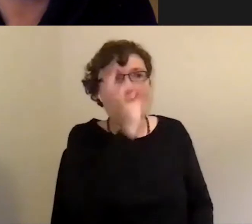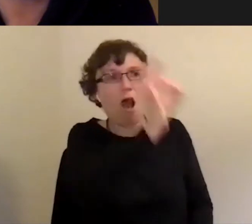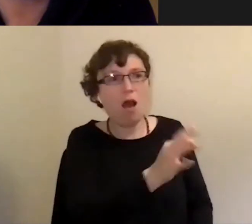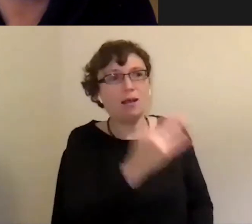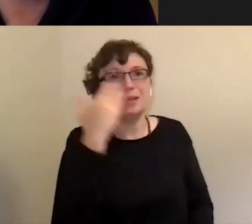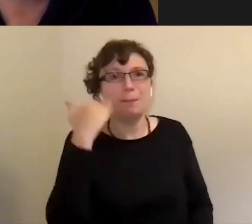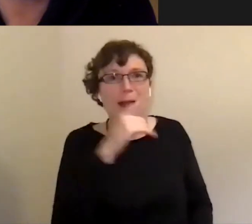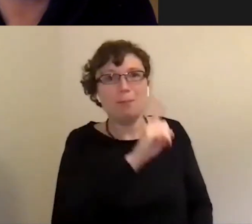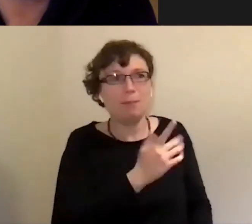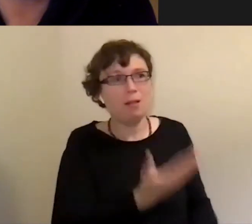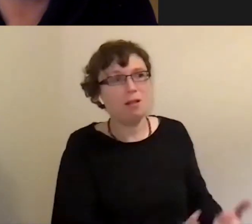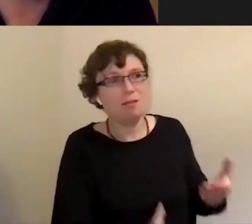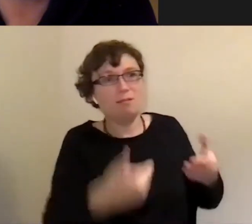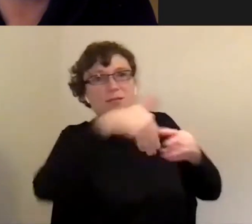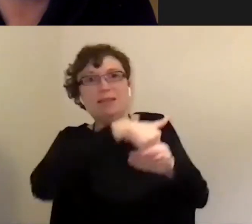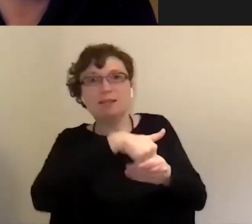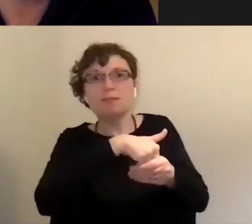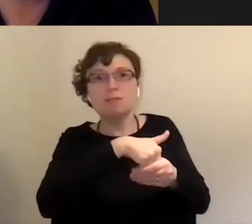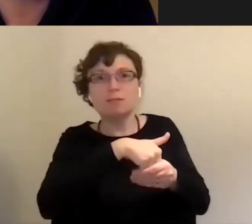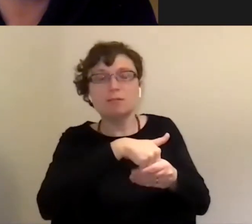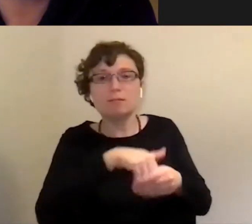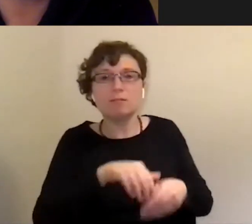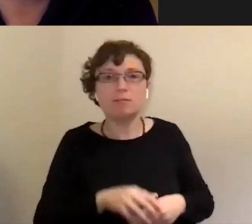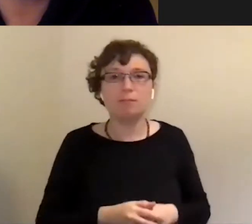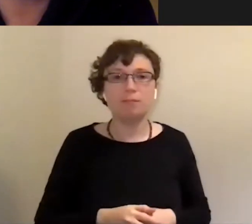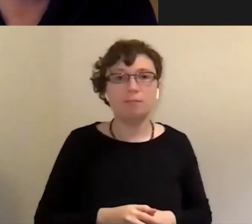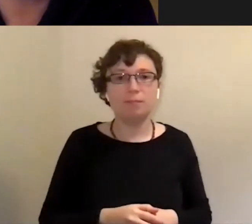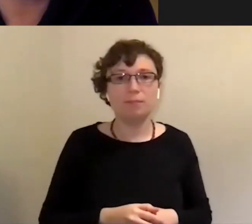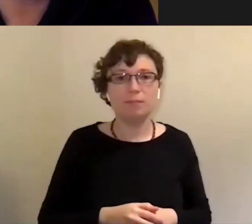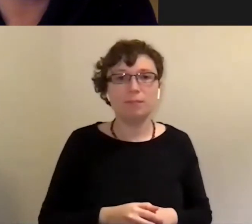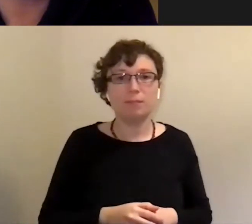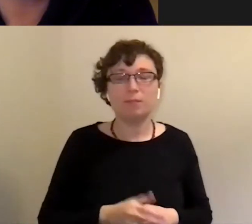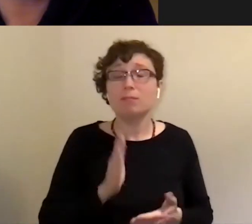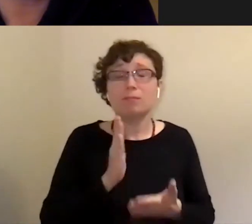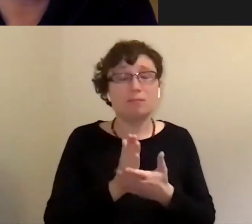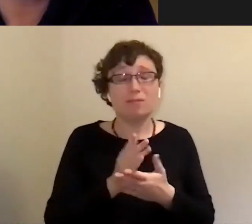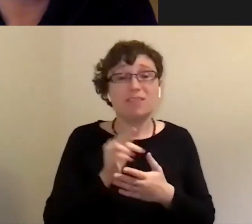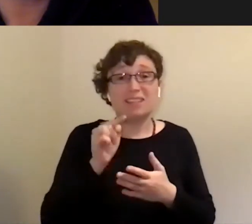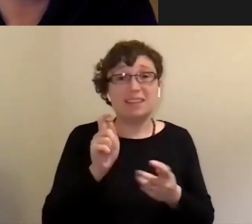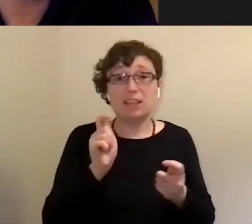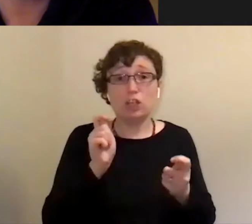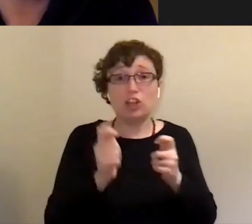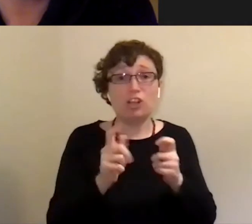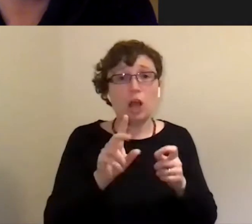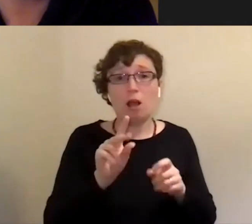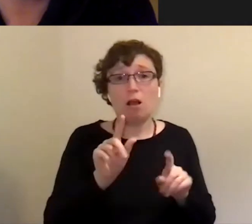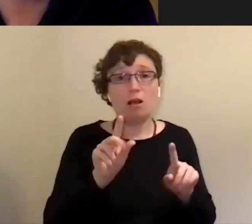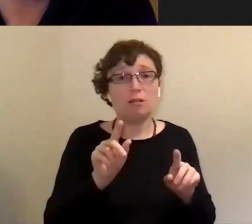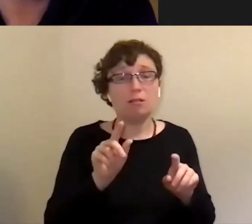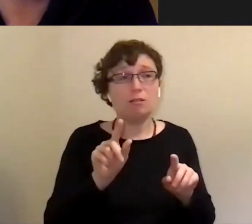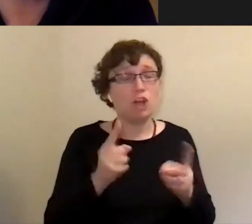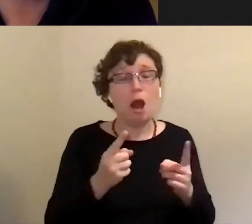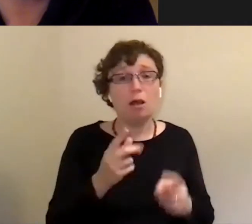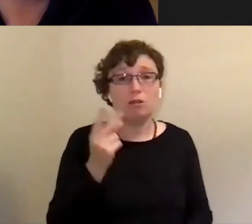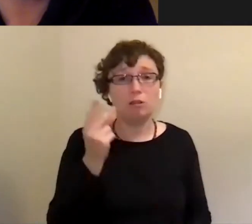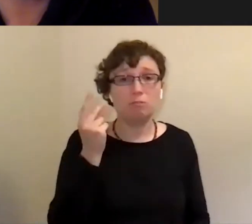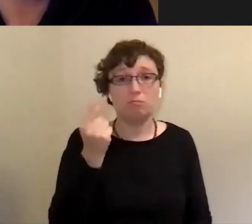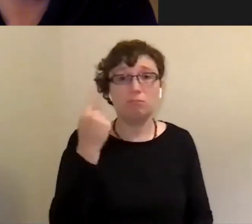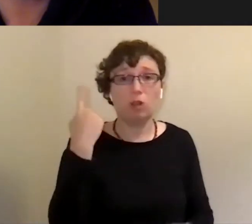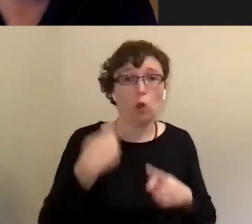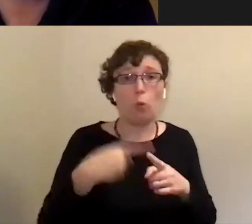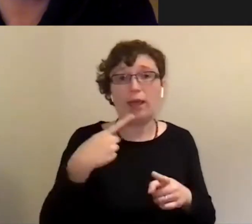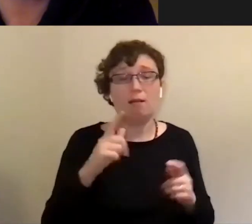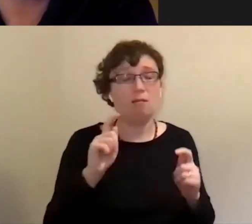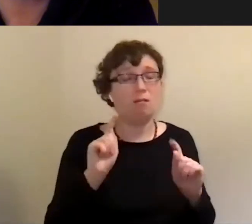it's not something that there will be a change overnight. I know that it's going to be a battle, and I know that there'll be days